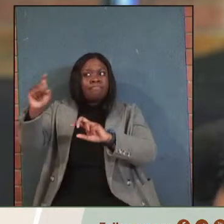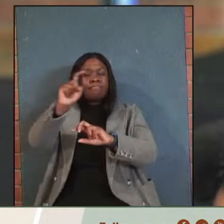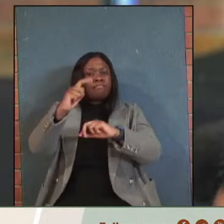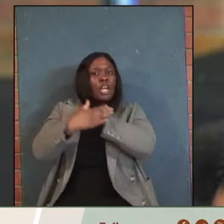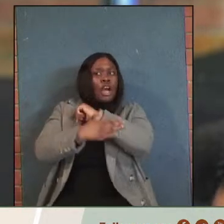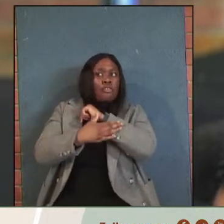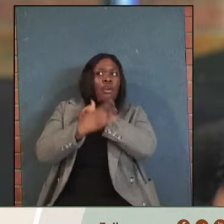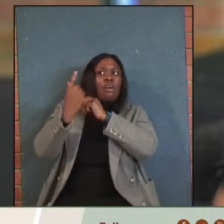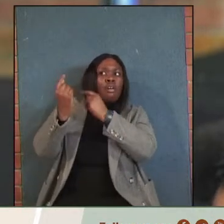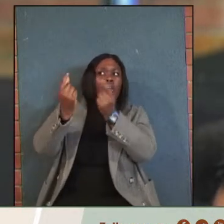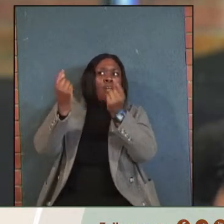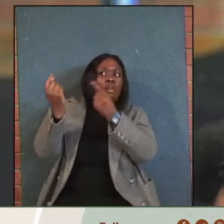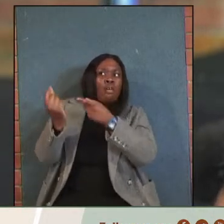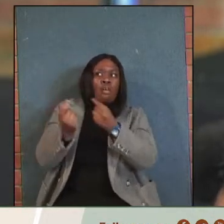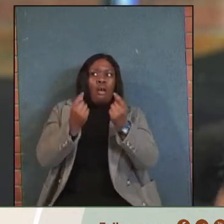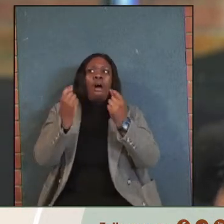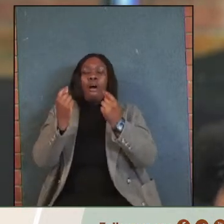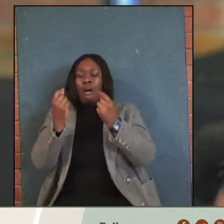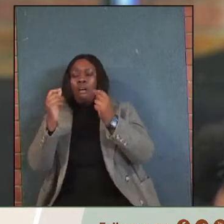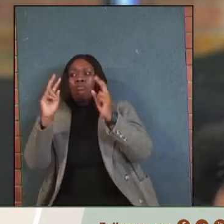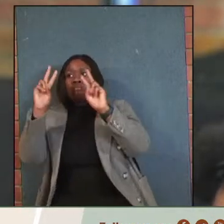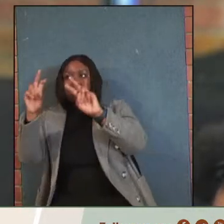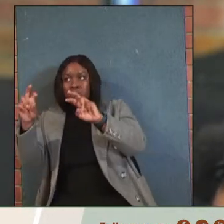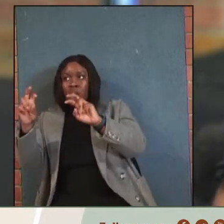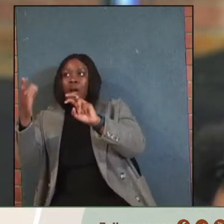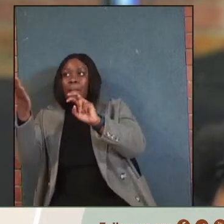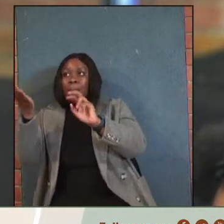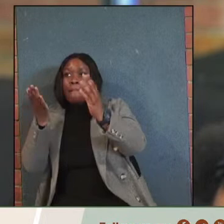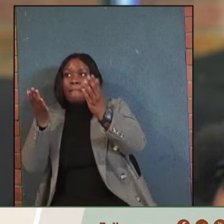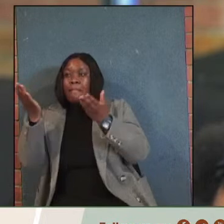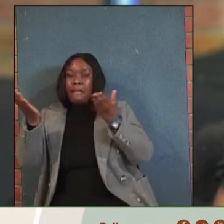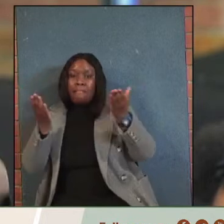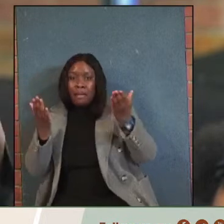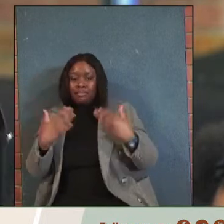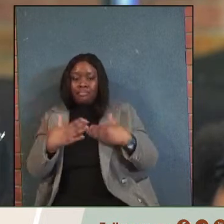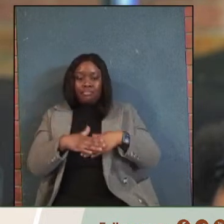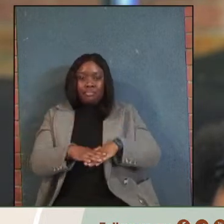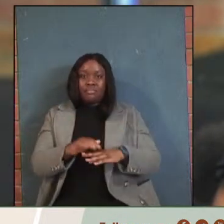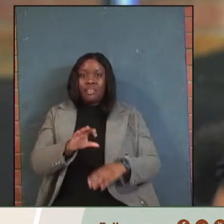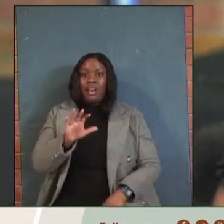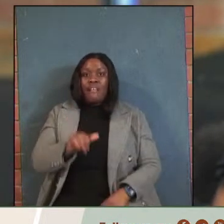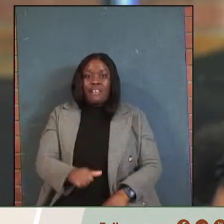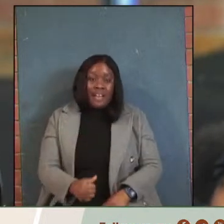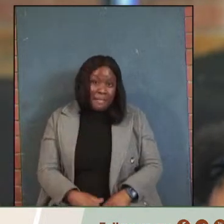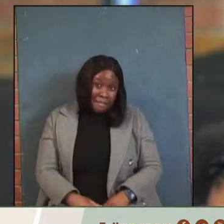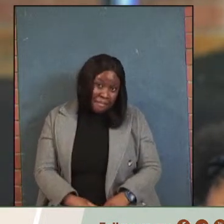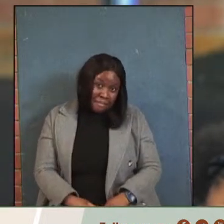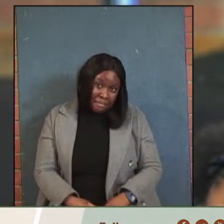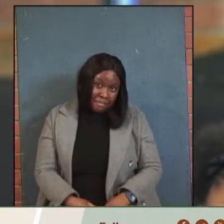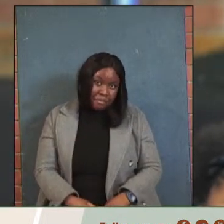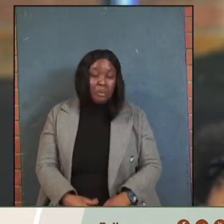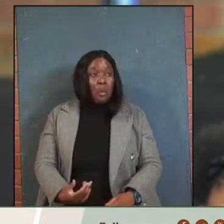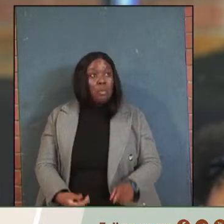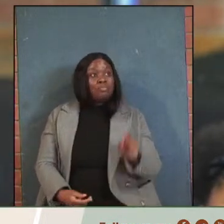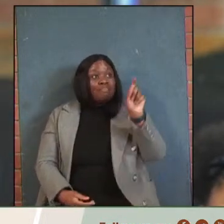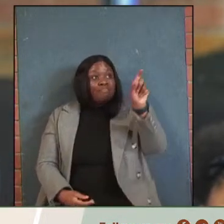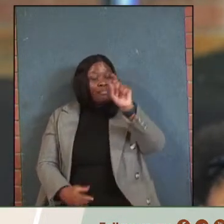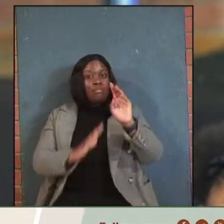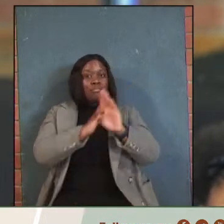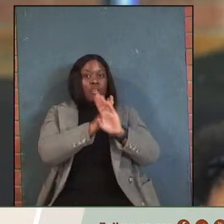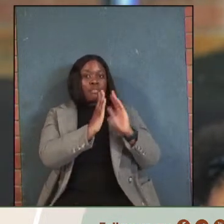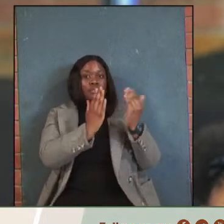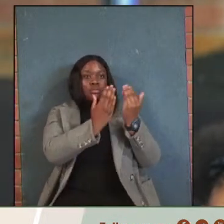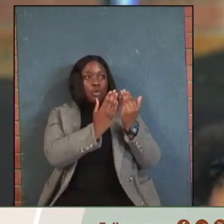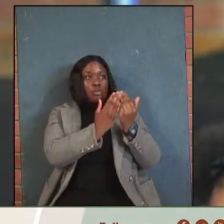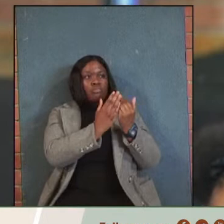whether the aftercare should be school-based or community-based. The government could also run a probe on private schools to monitor and to check